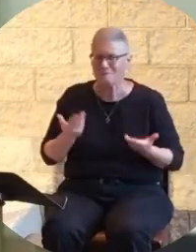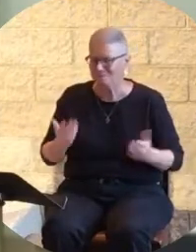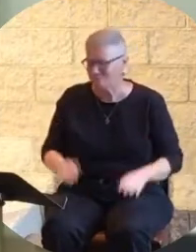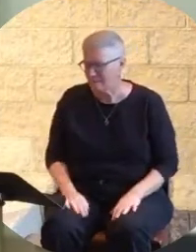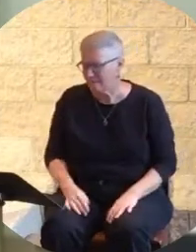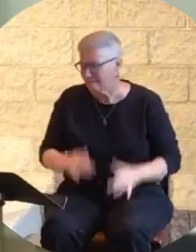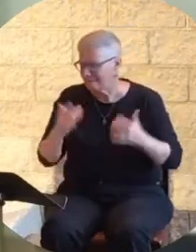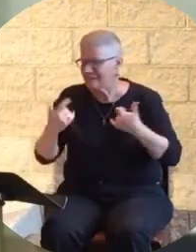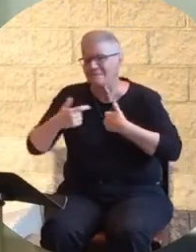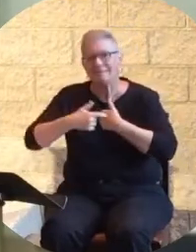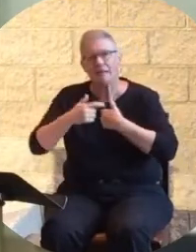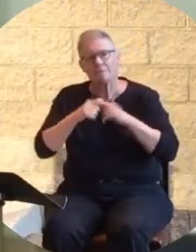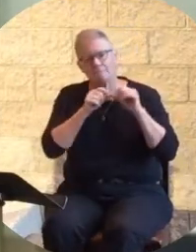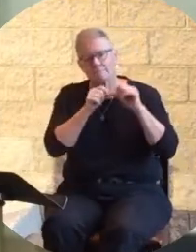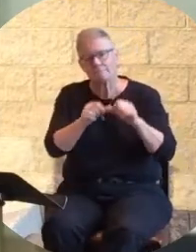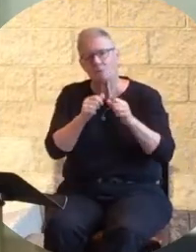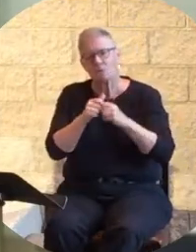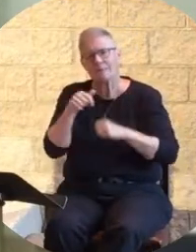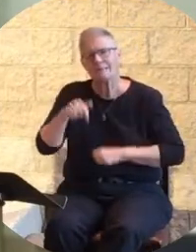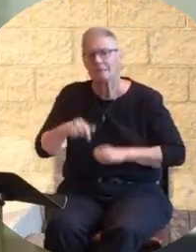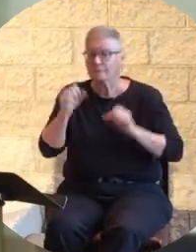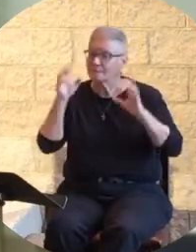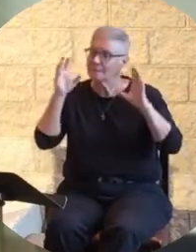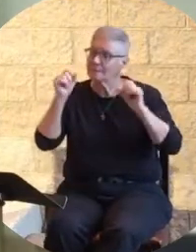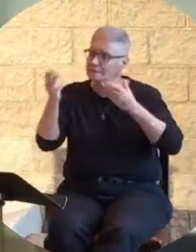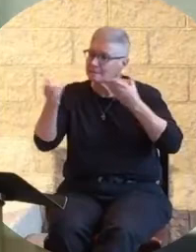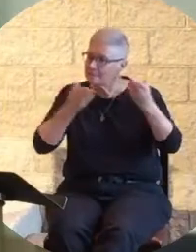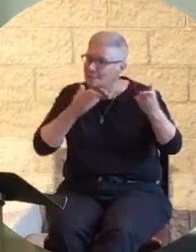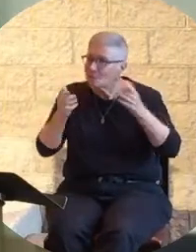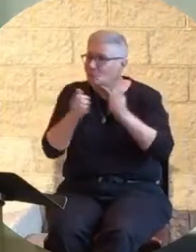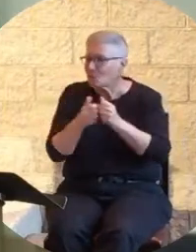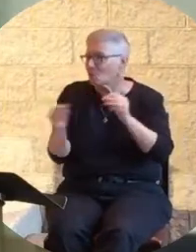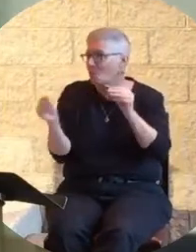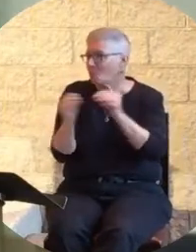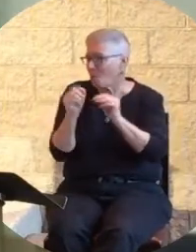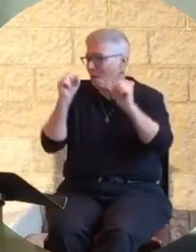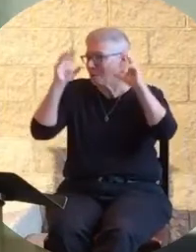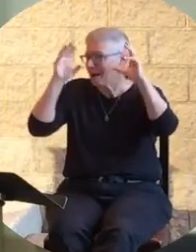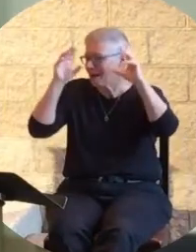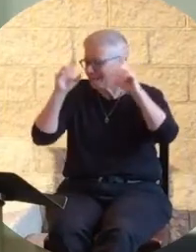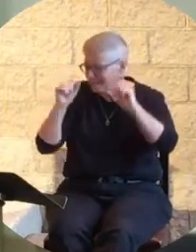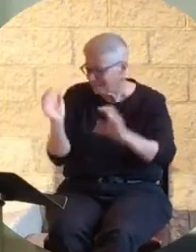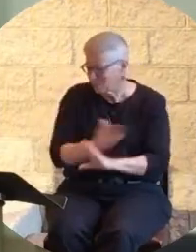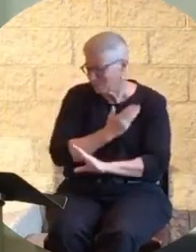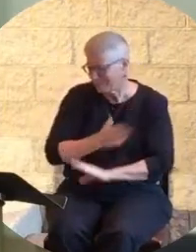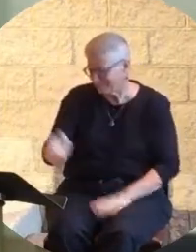to continue with this amazing service with a little more amazing music.